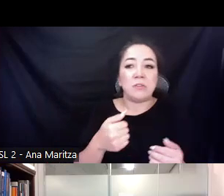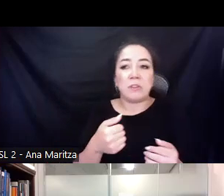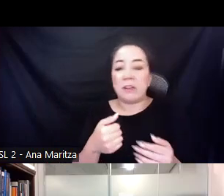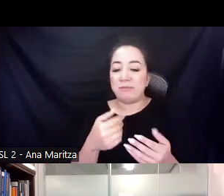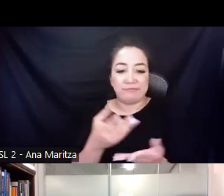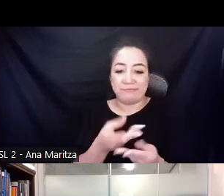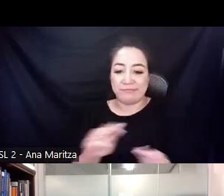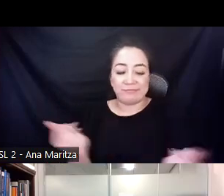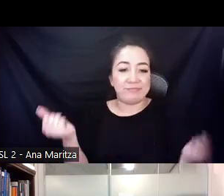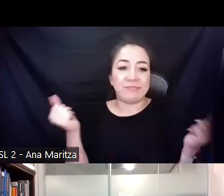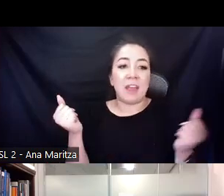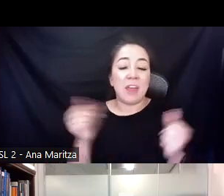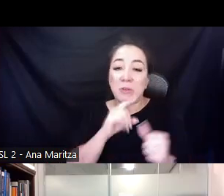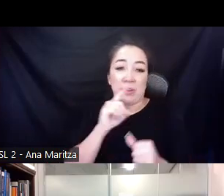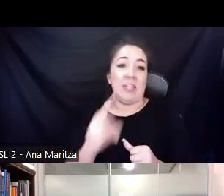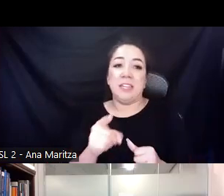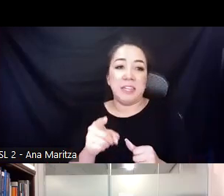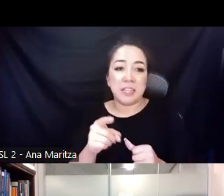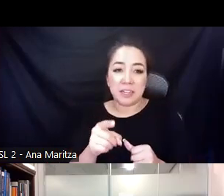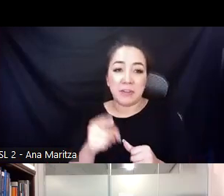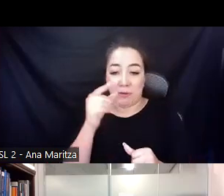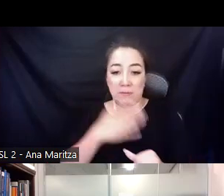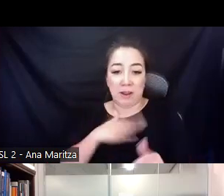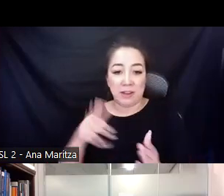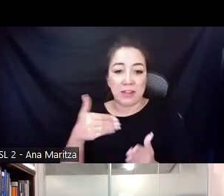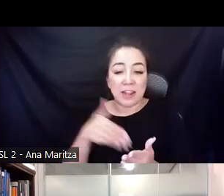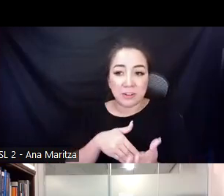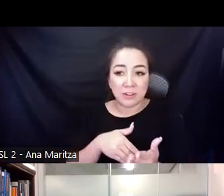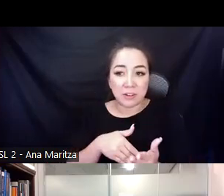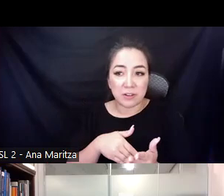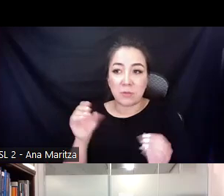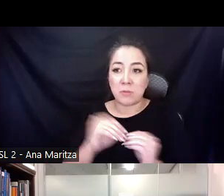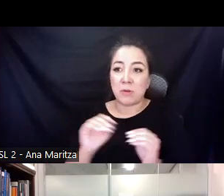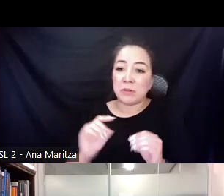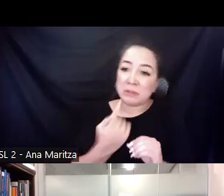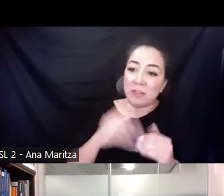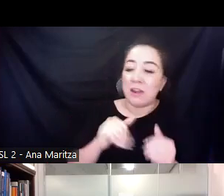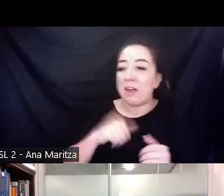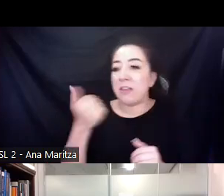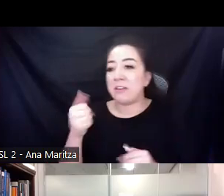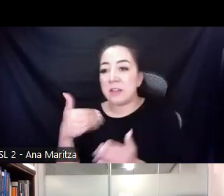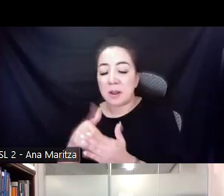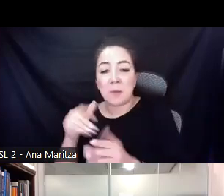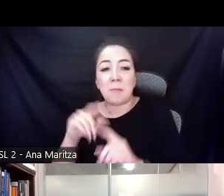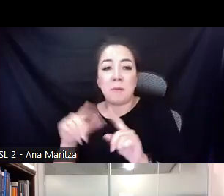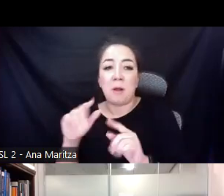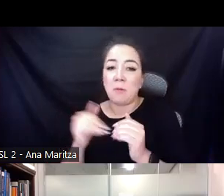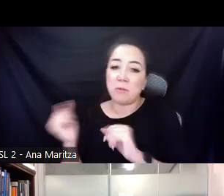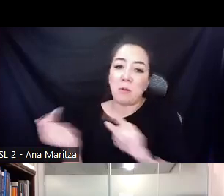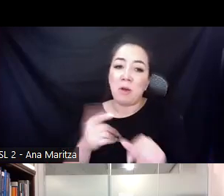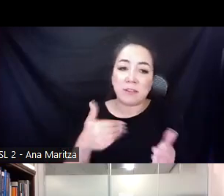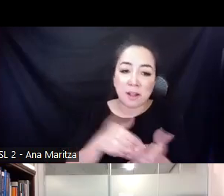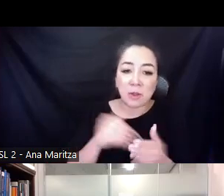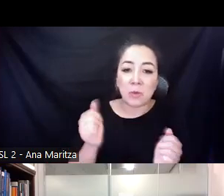And the reality is, for my center, and is more critical than other centers, but for almost all the centers, without